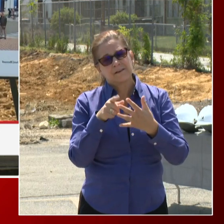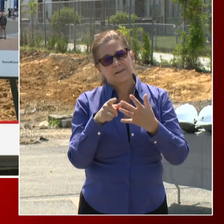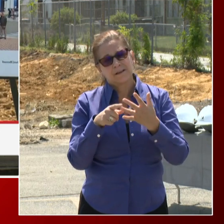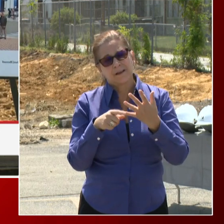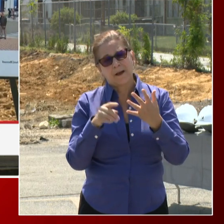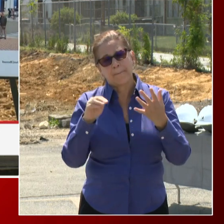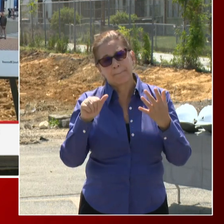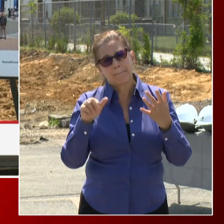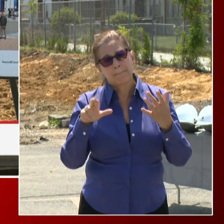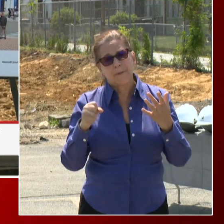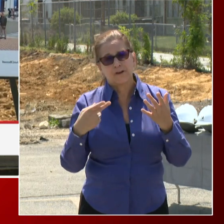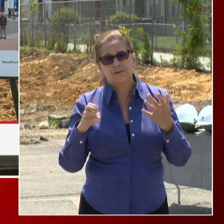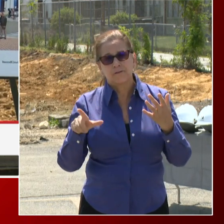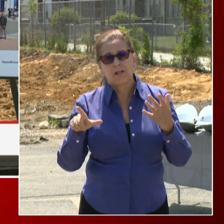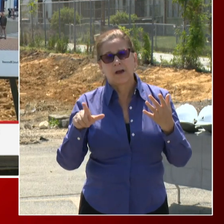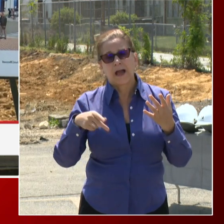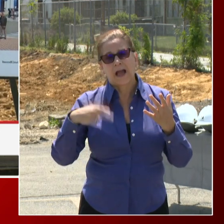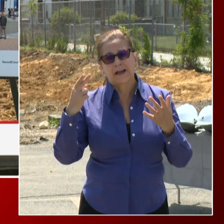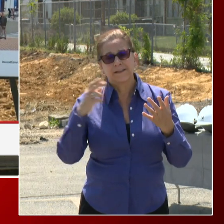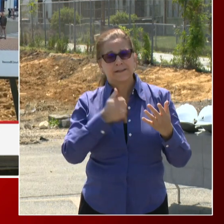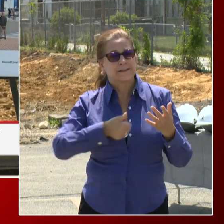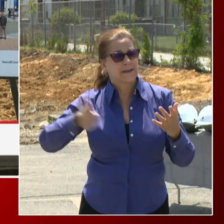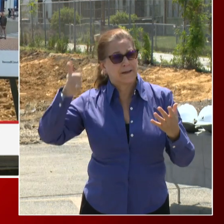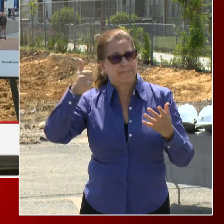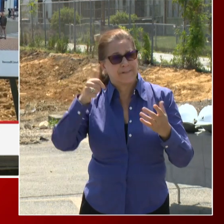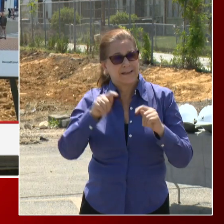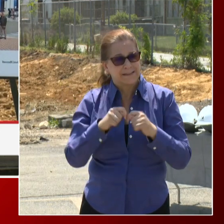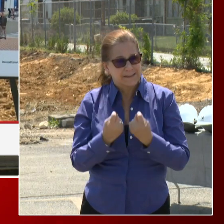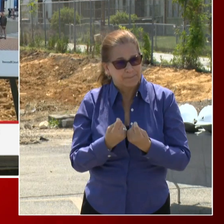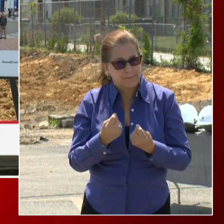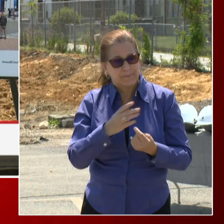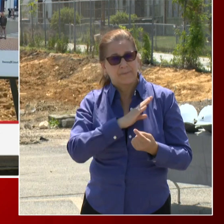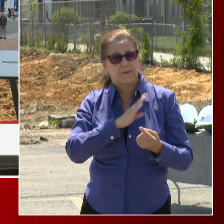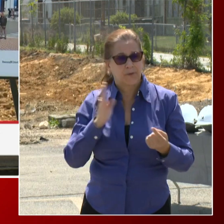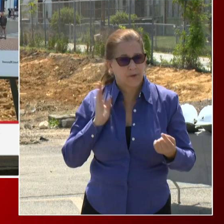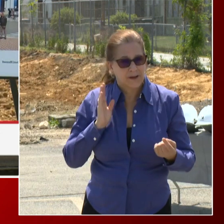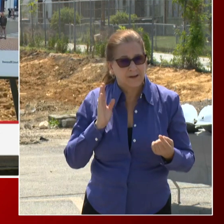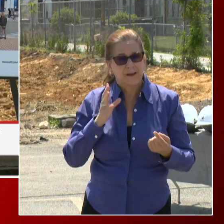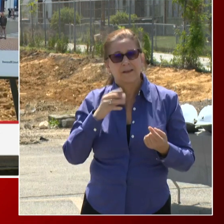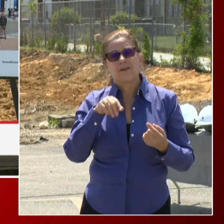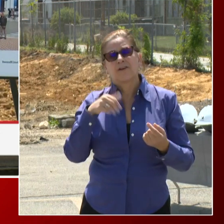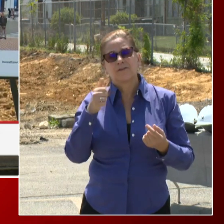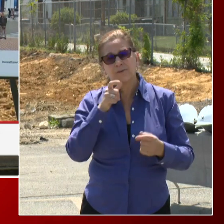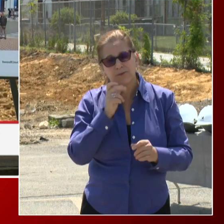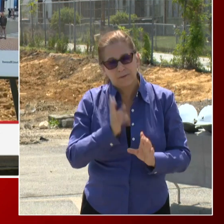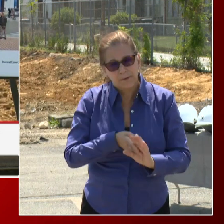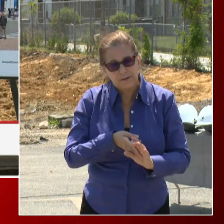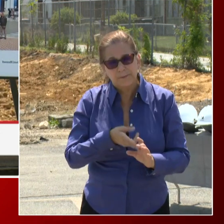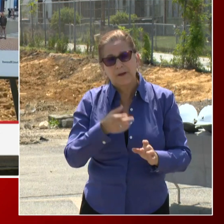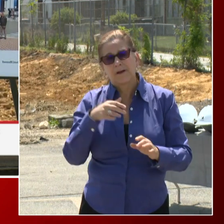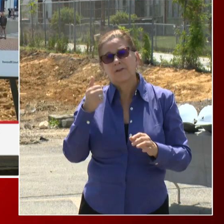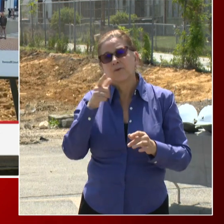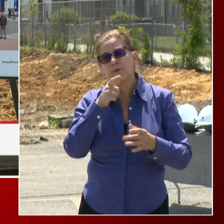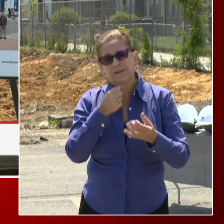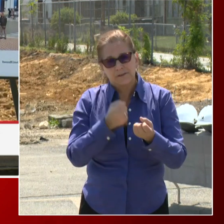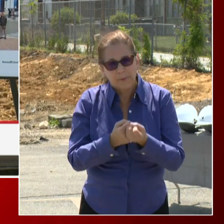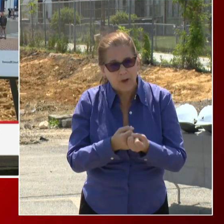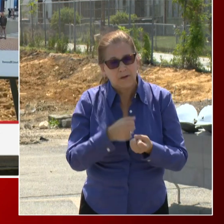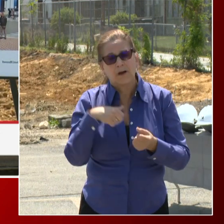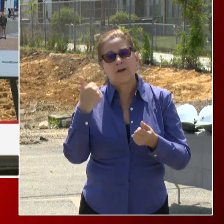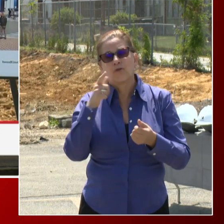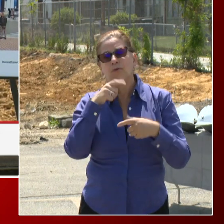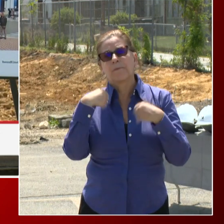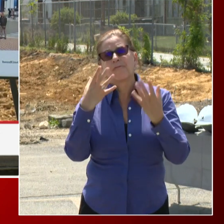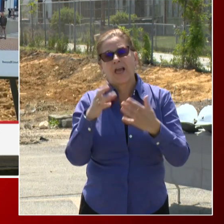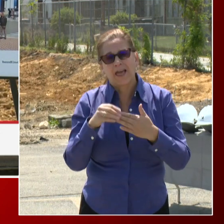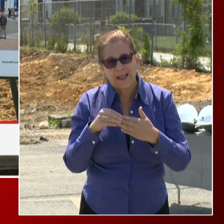DC, and the other community leaders that have participated and supported and led and provided the opportunity for this journey all along